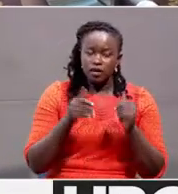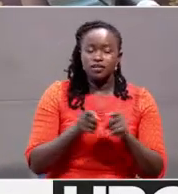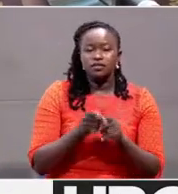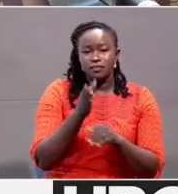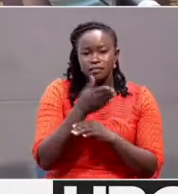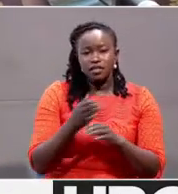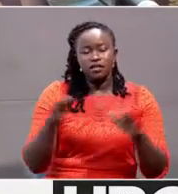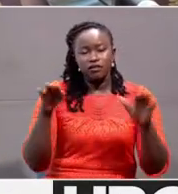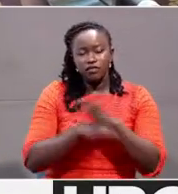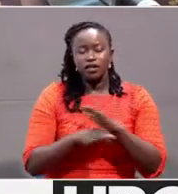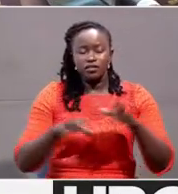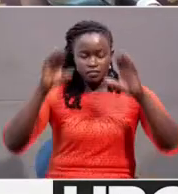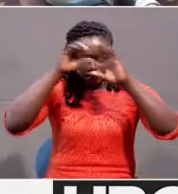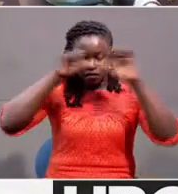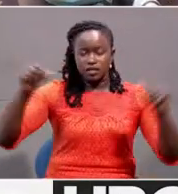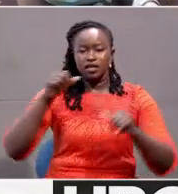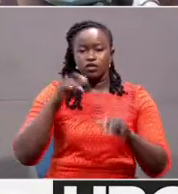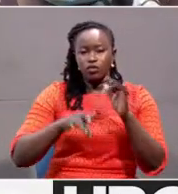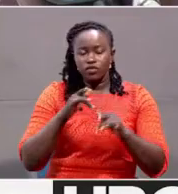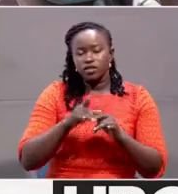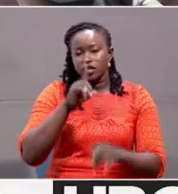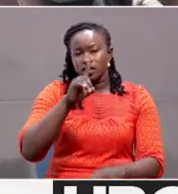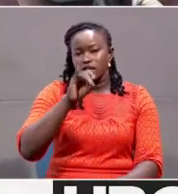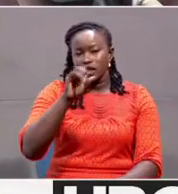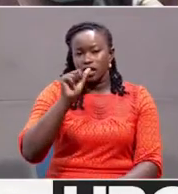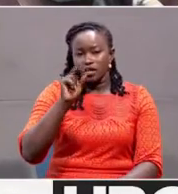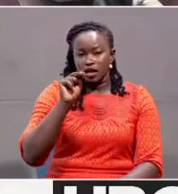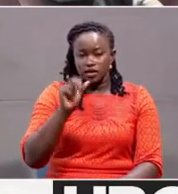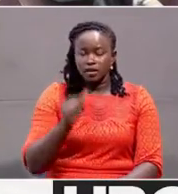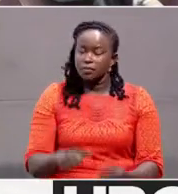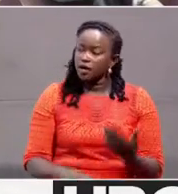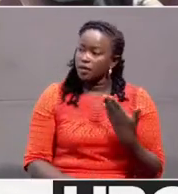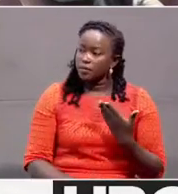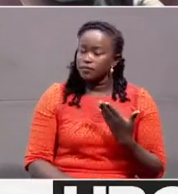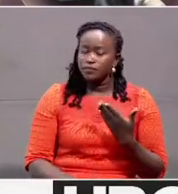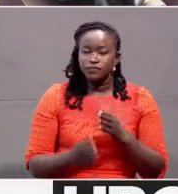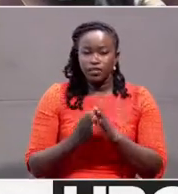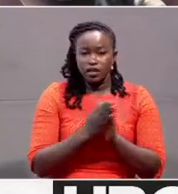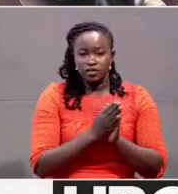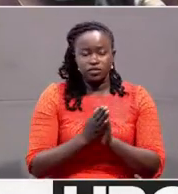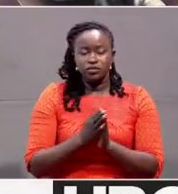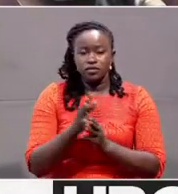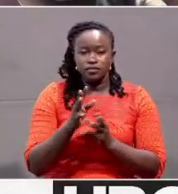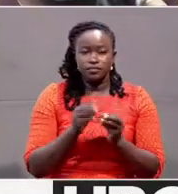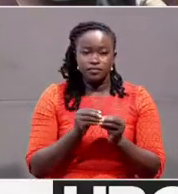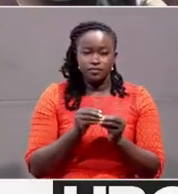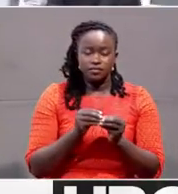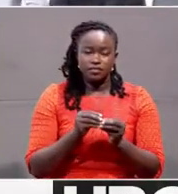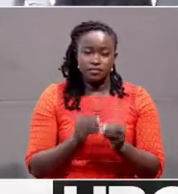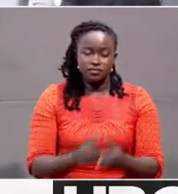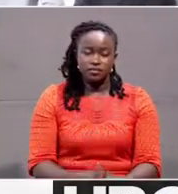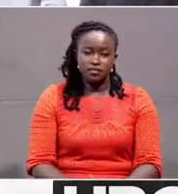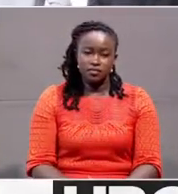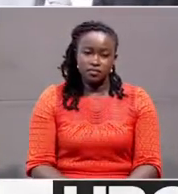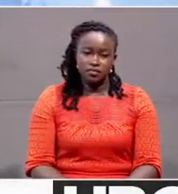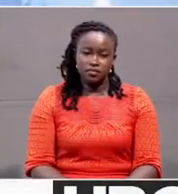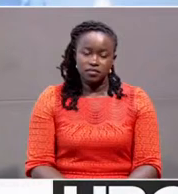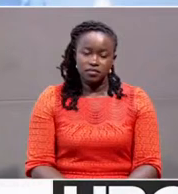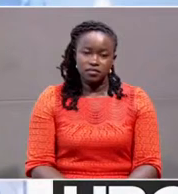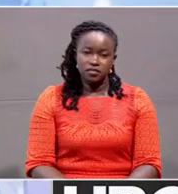for Vice President's Office, Diana Mutasingwa. Robert Onyango, UBC News.